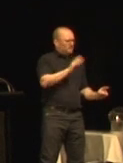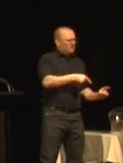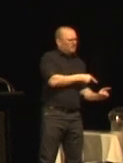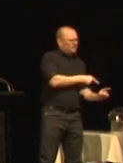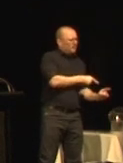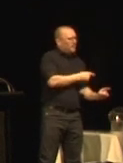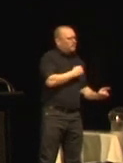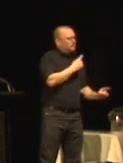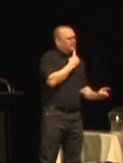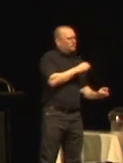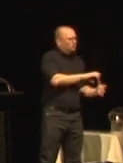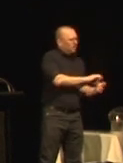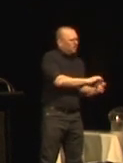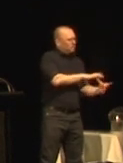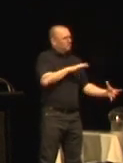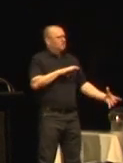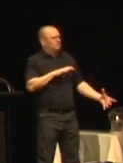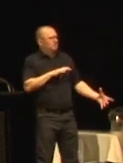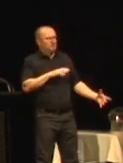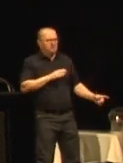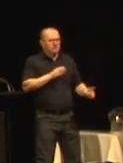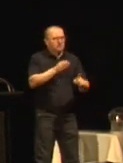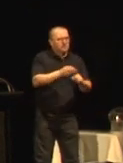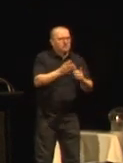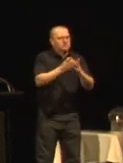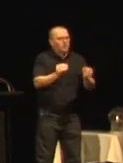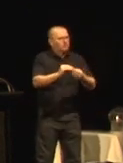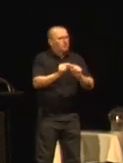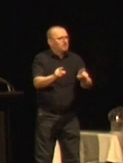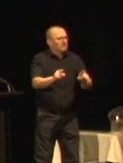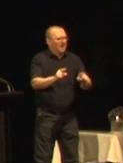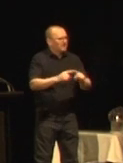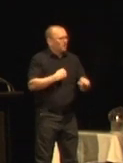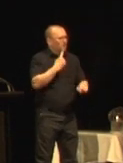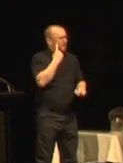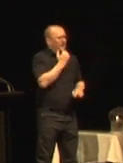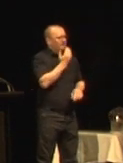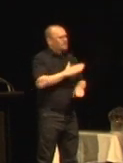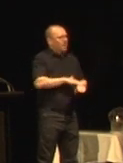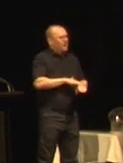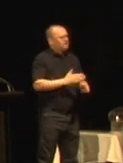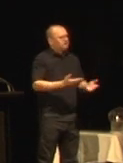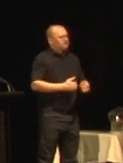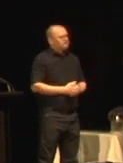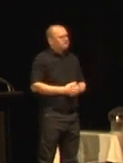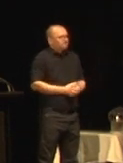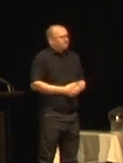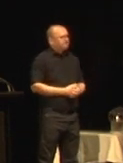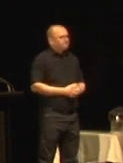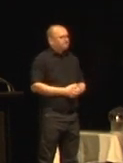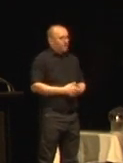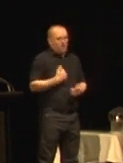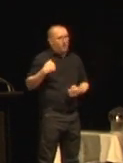solve a problem, I don't think there's time. And everywhere we've been, we've seen a willingness, a hunger, a desire by